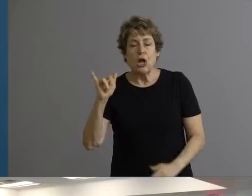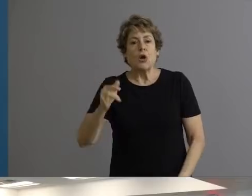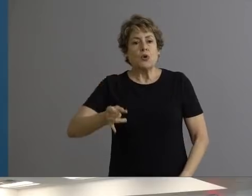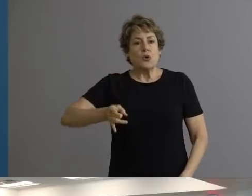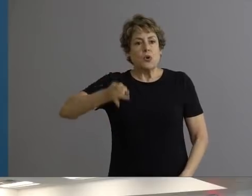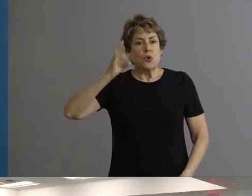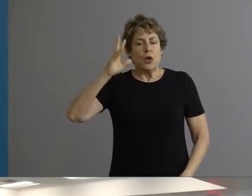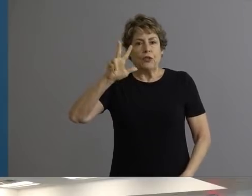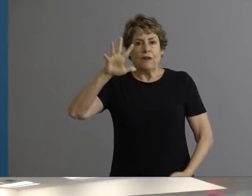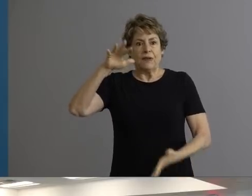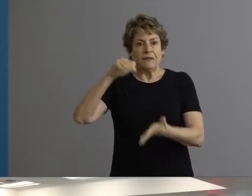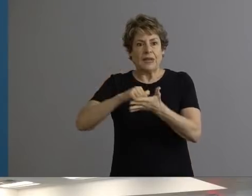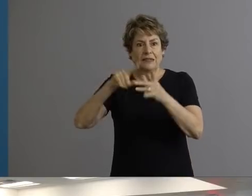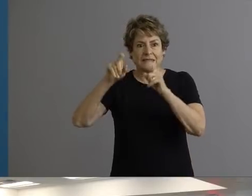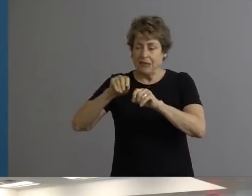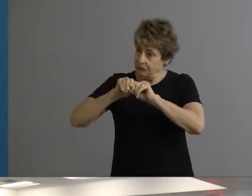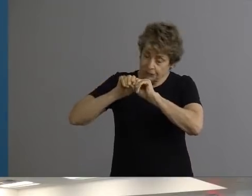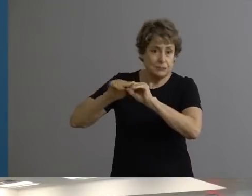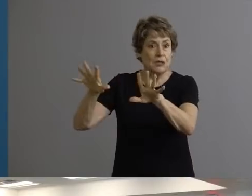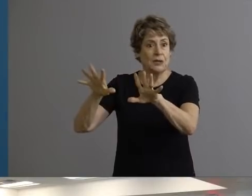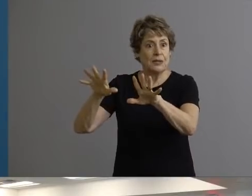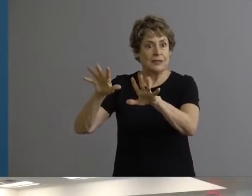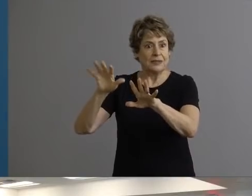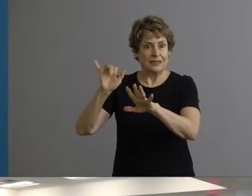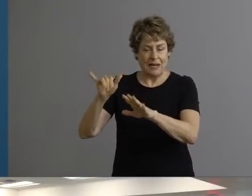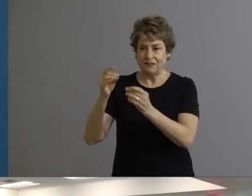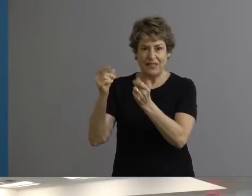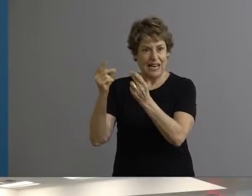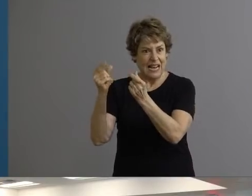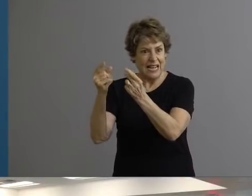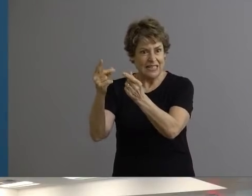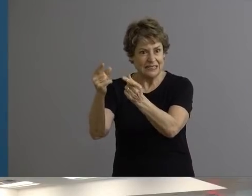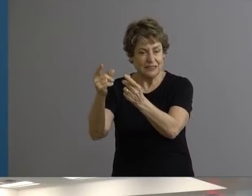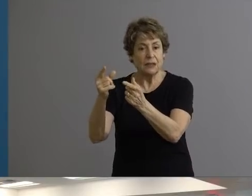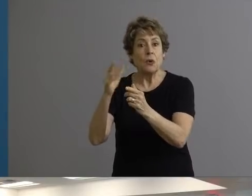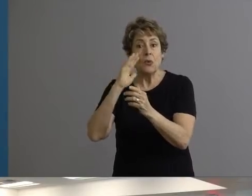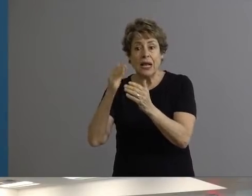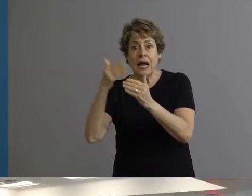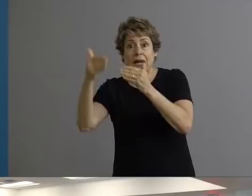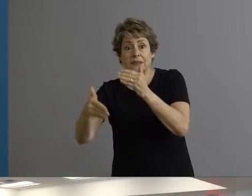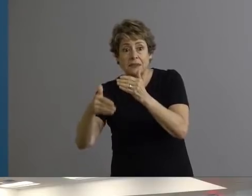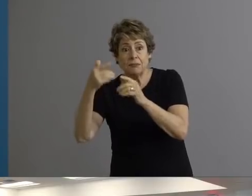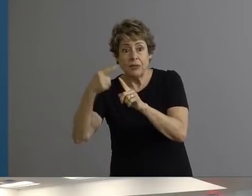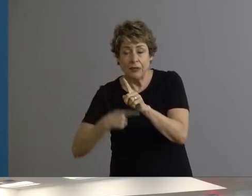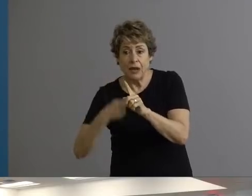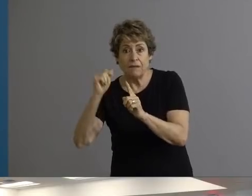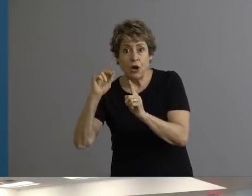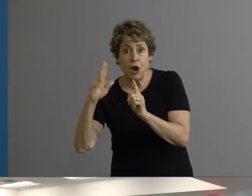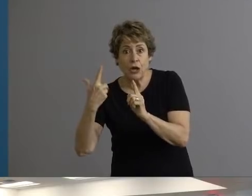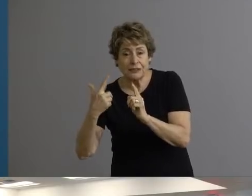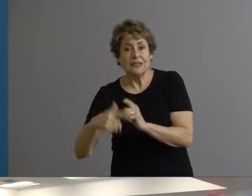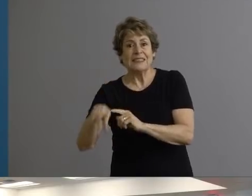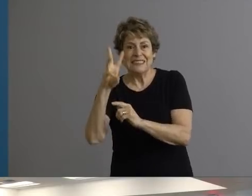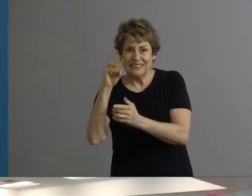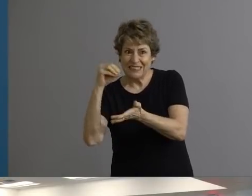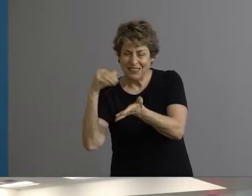in August is going to allow us to catch up. And then it's also the results around that test. Did we get